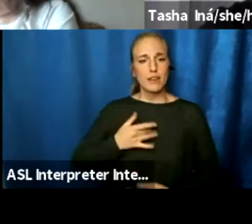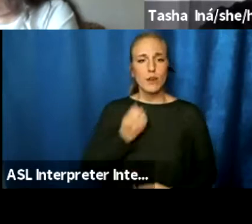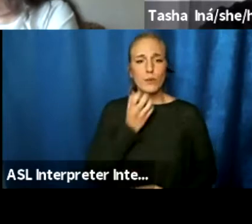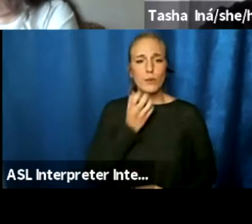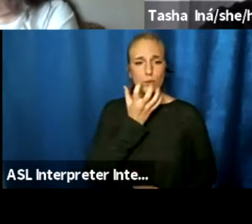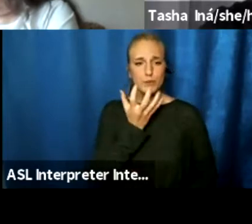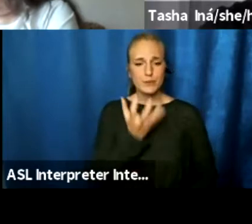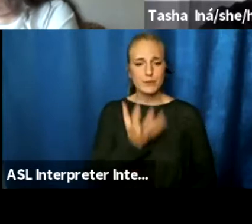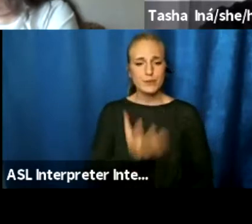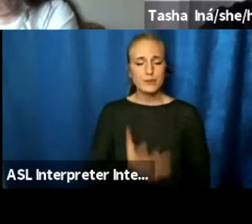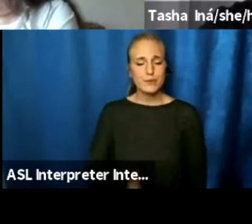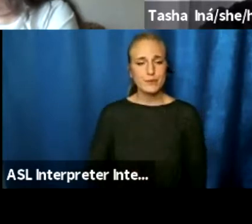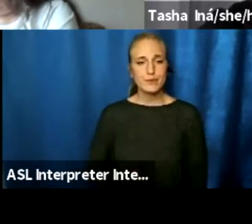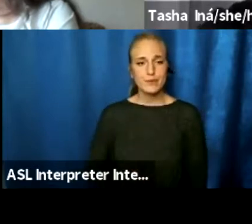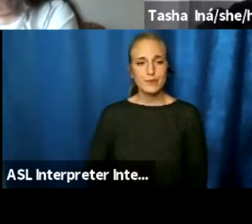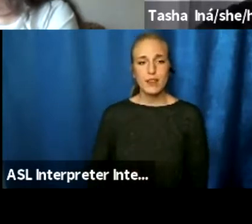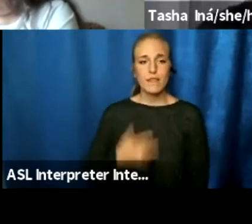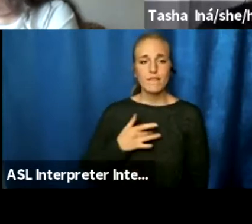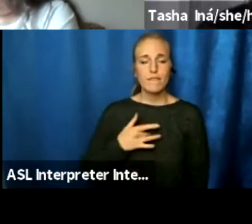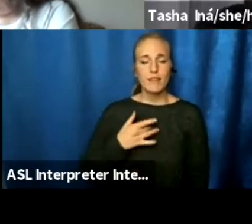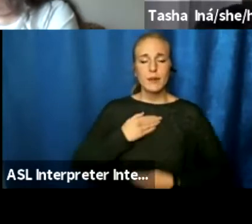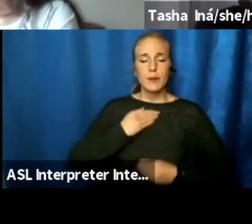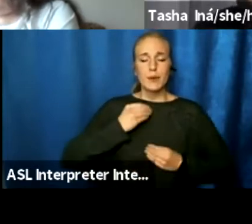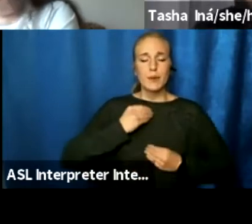Feel the warmth of it.